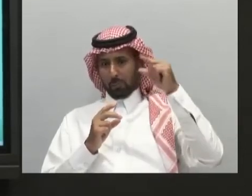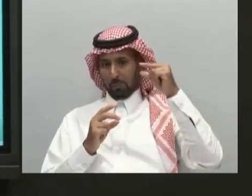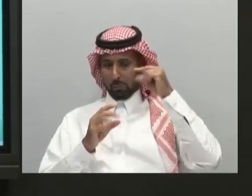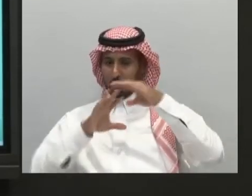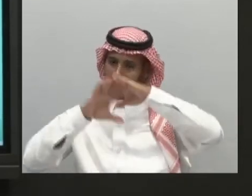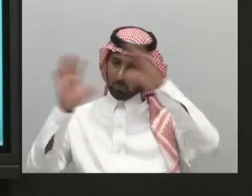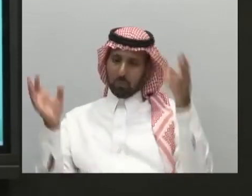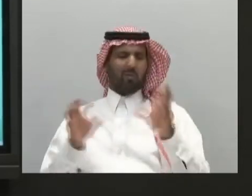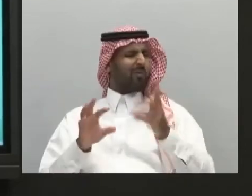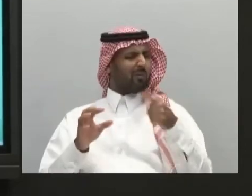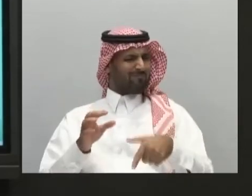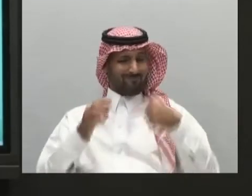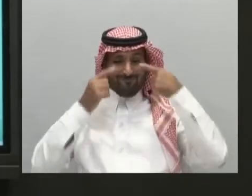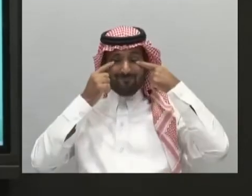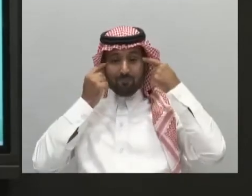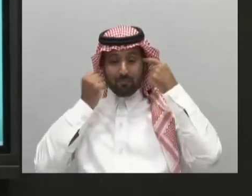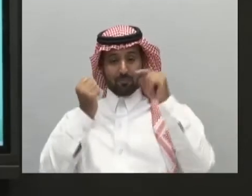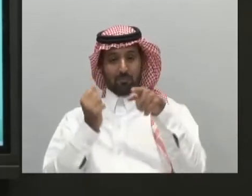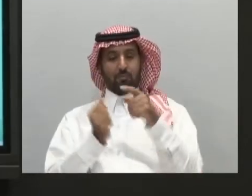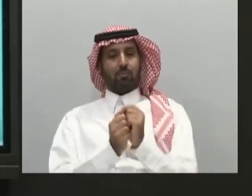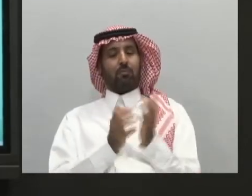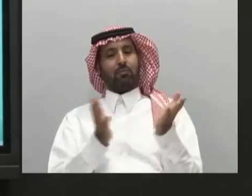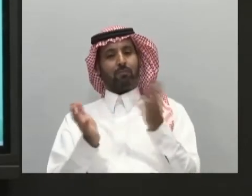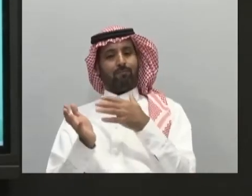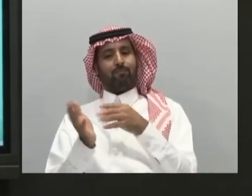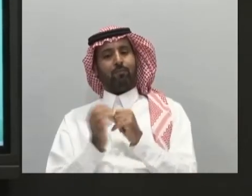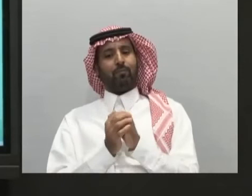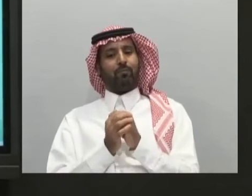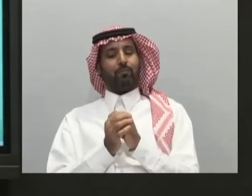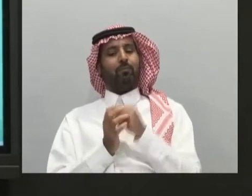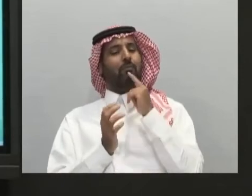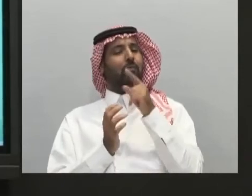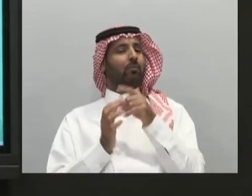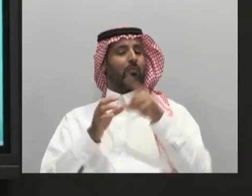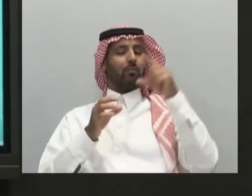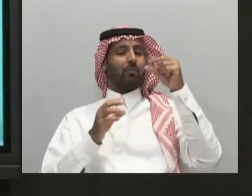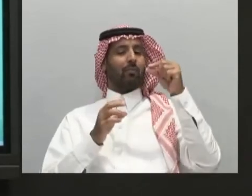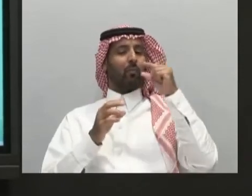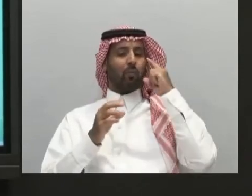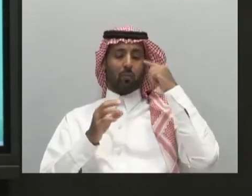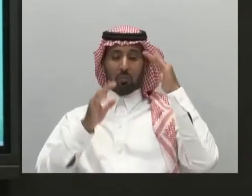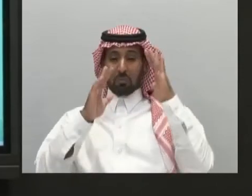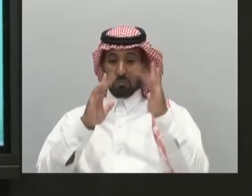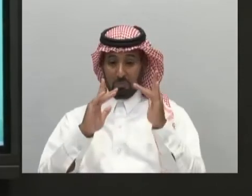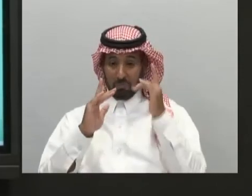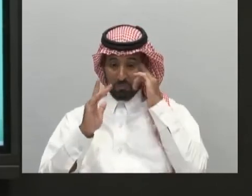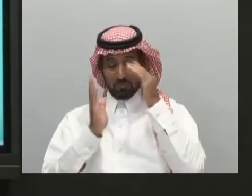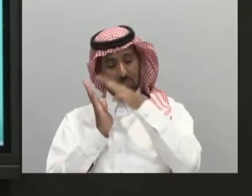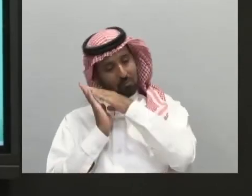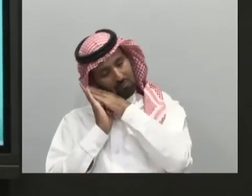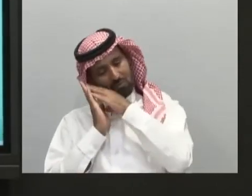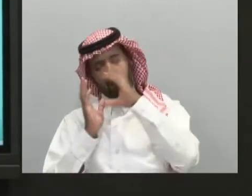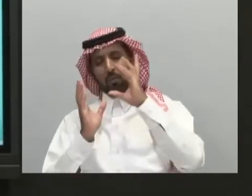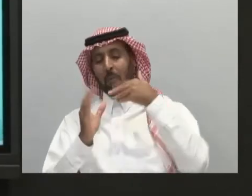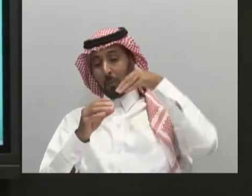in Japan. Okay, do you want to try this hotel or this room? Just listen and